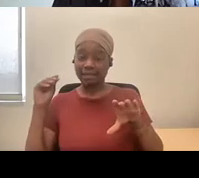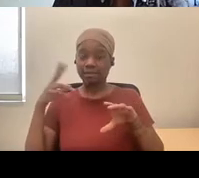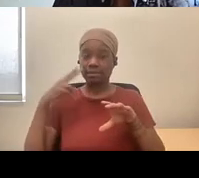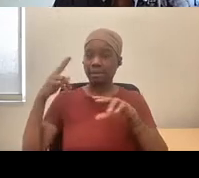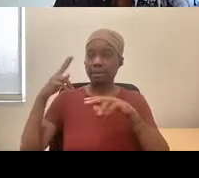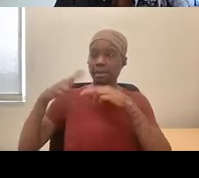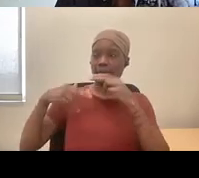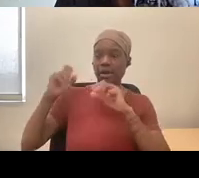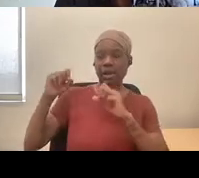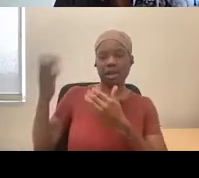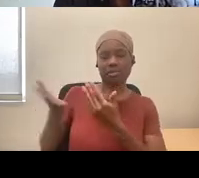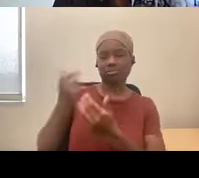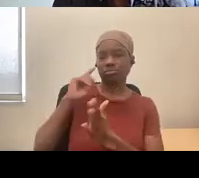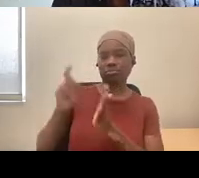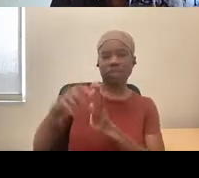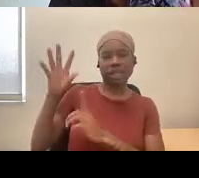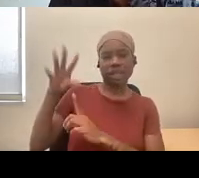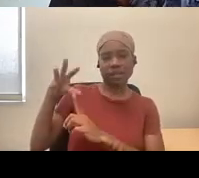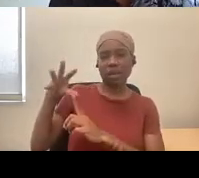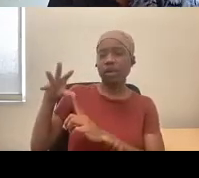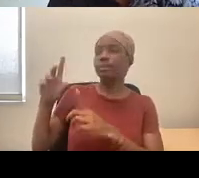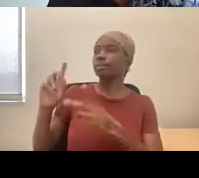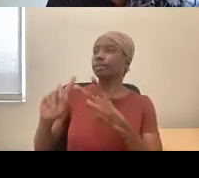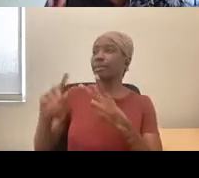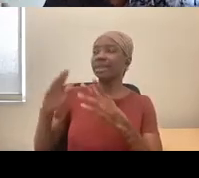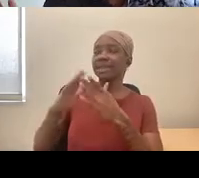in cities, there's a lot of sort of shot spotter or like